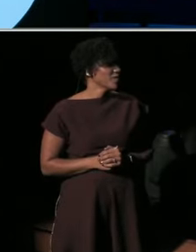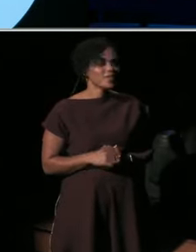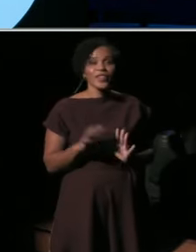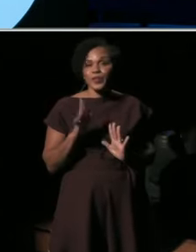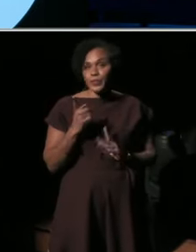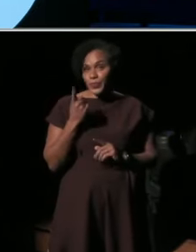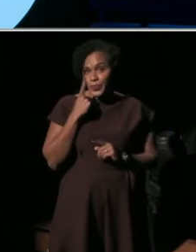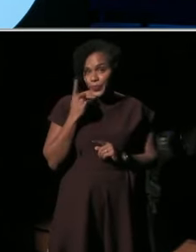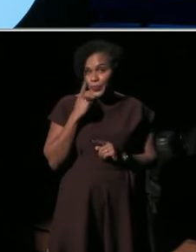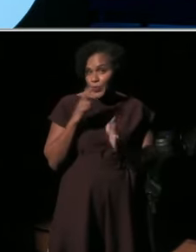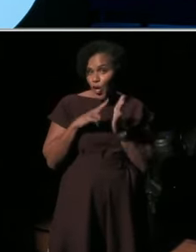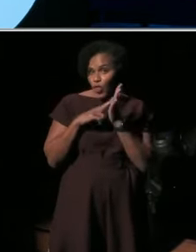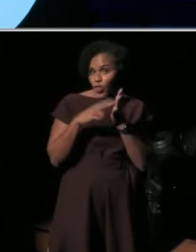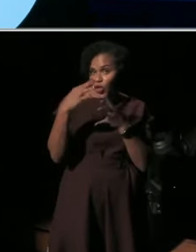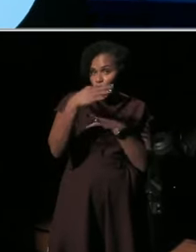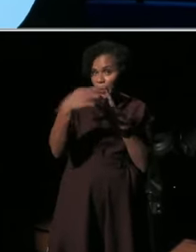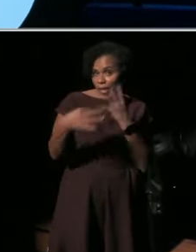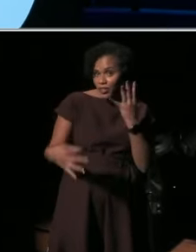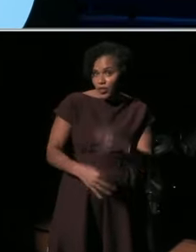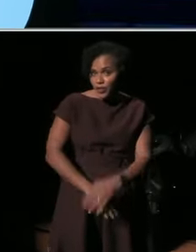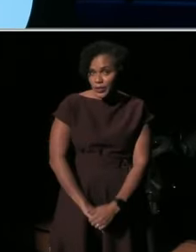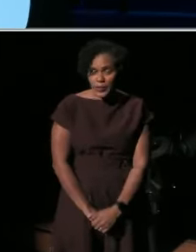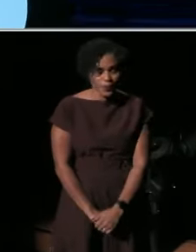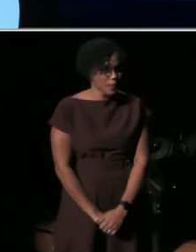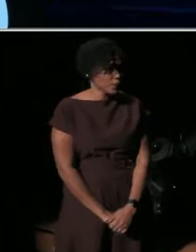Let's see the nominations.